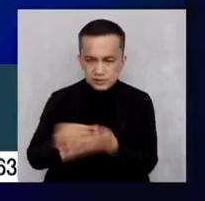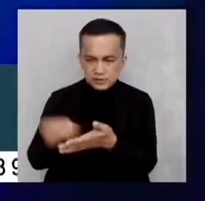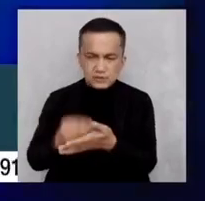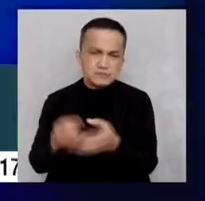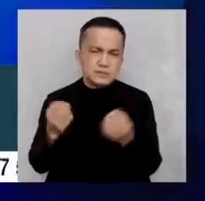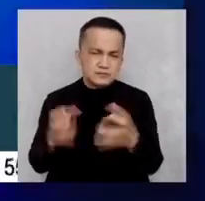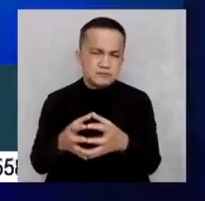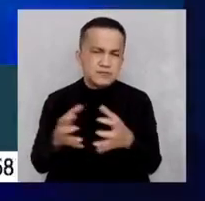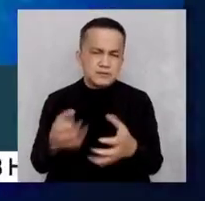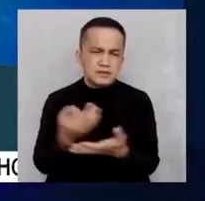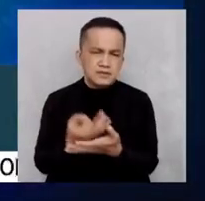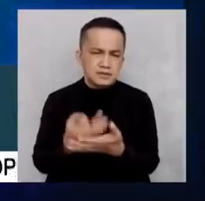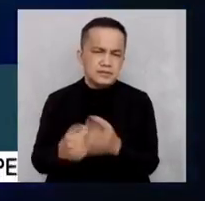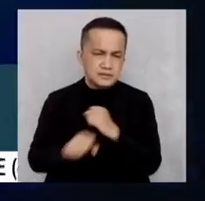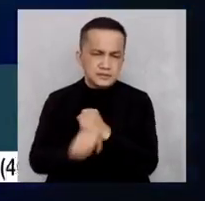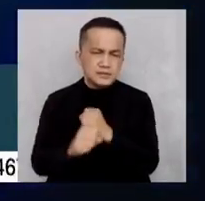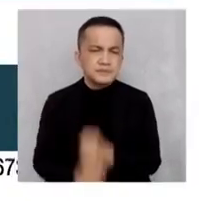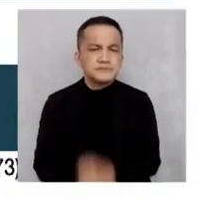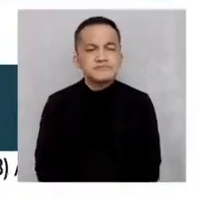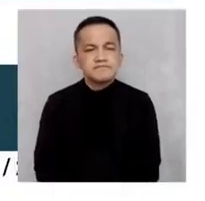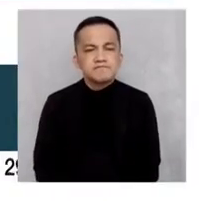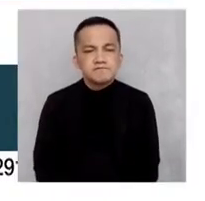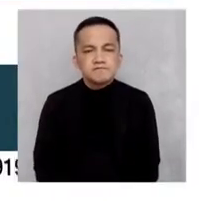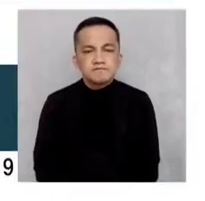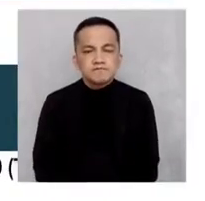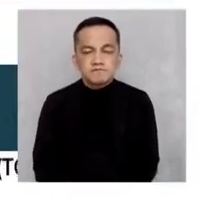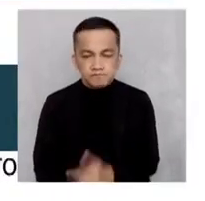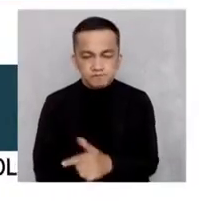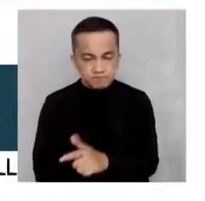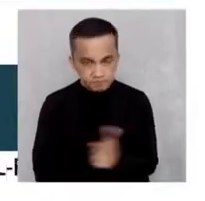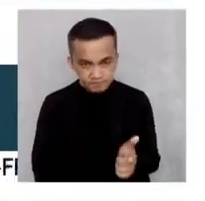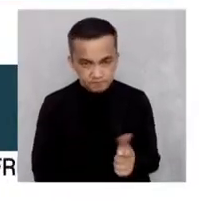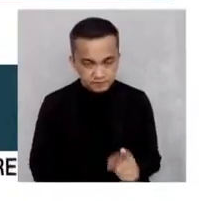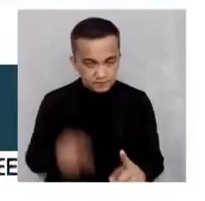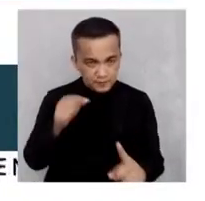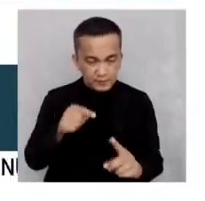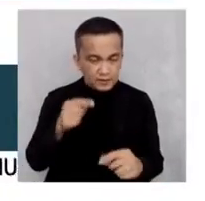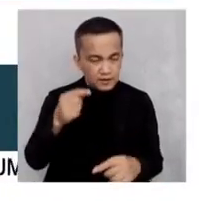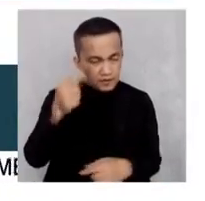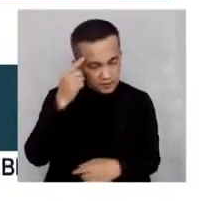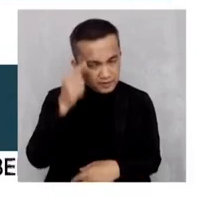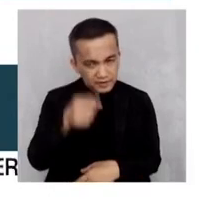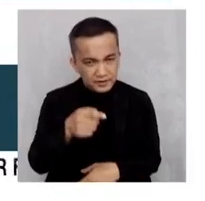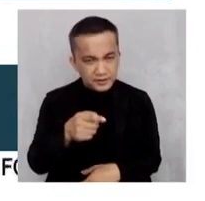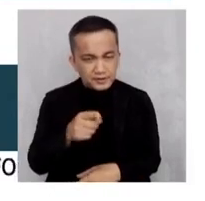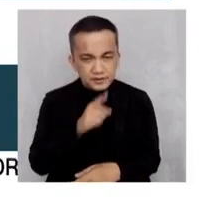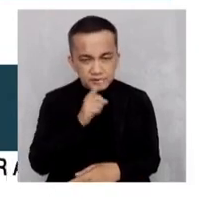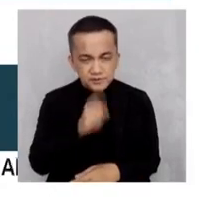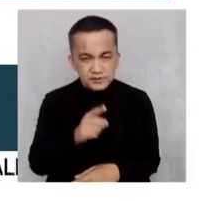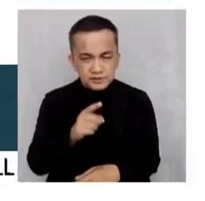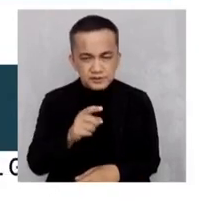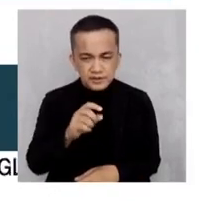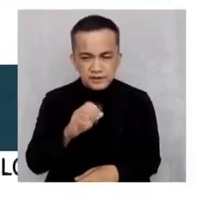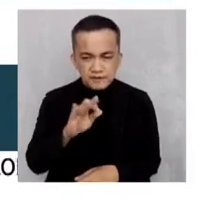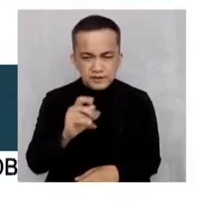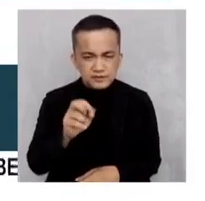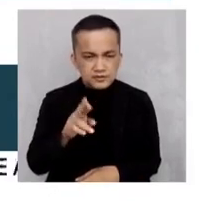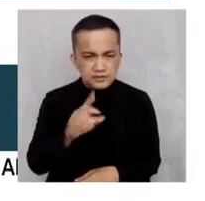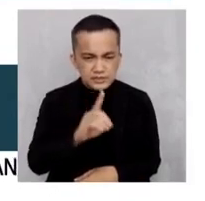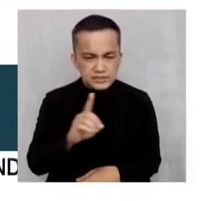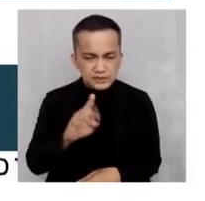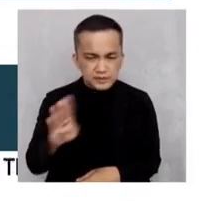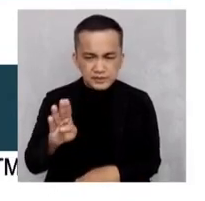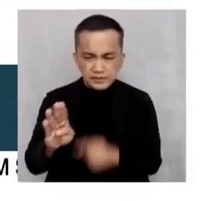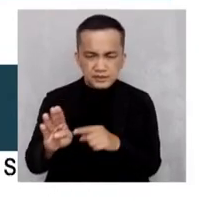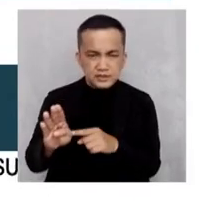Mm-hmm. But there's also the point of you know, this the factor of the DDB. They also